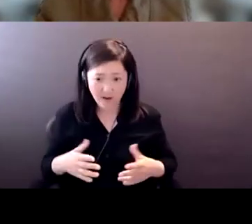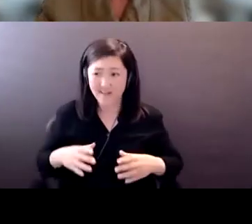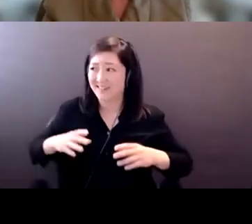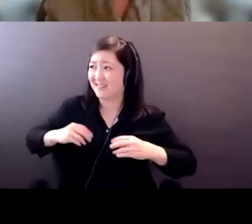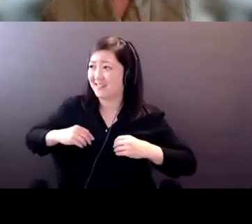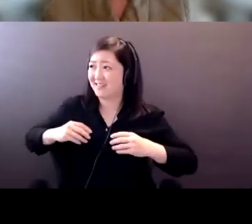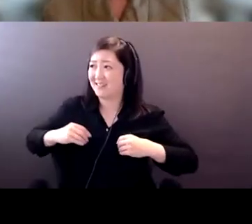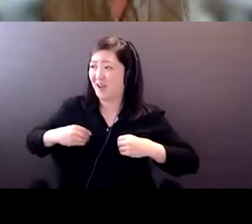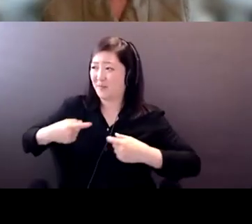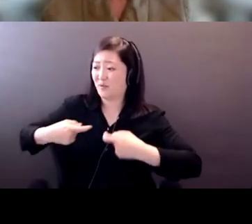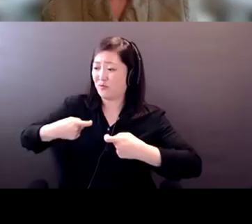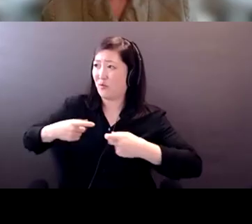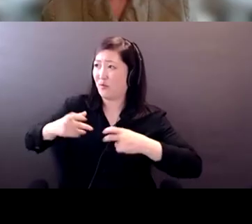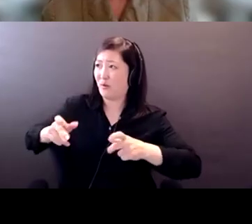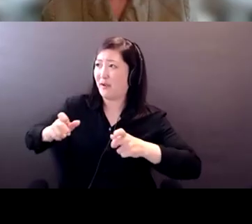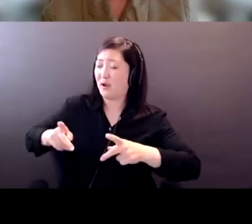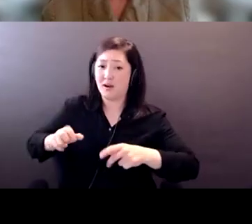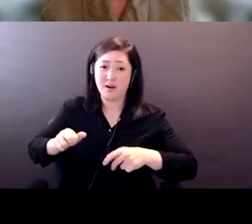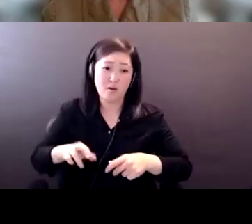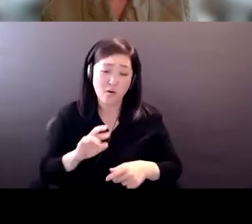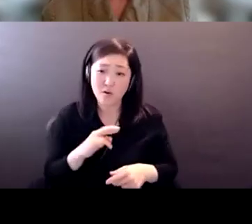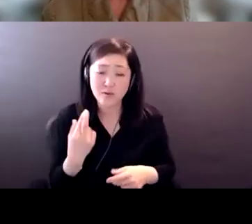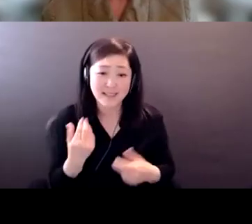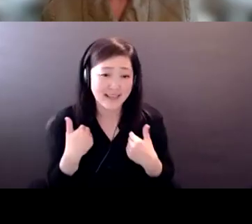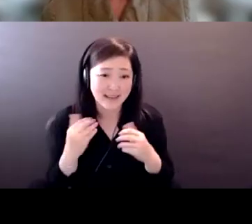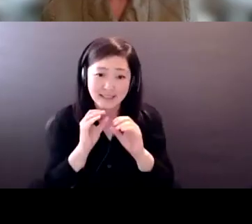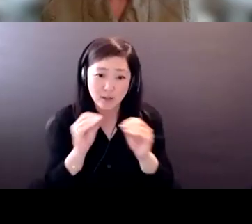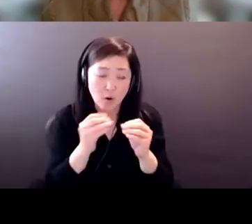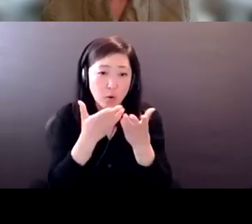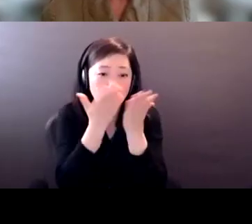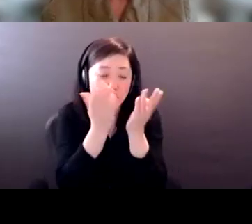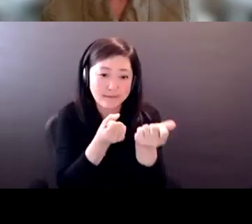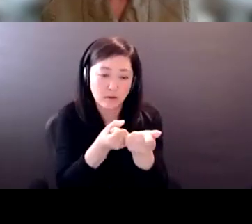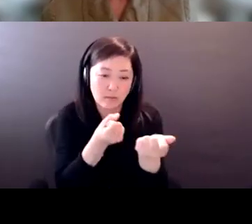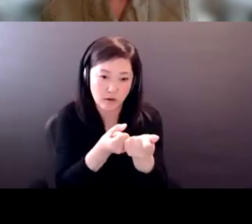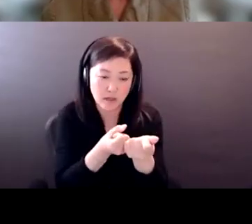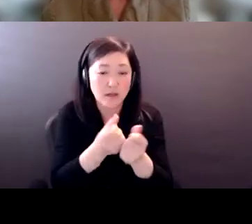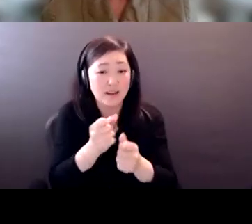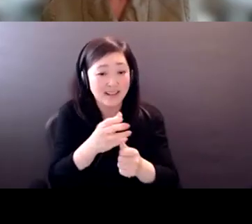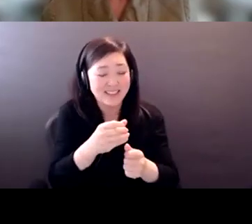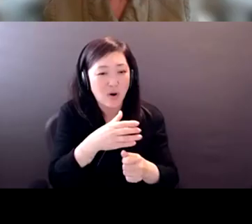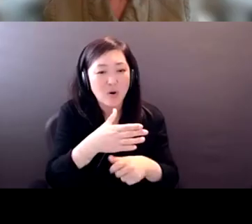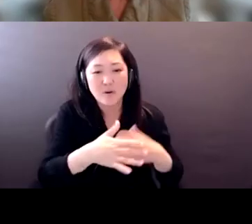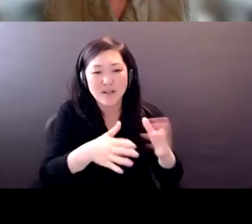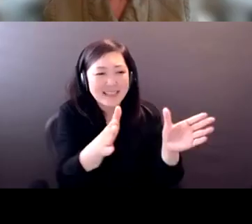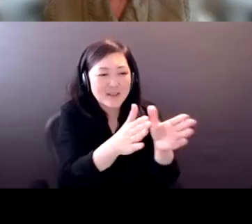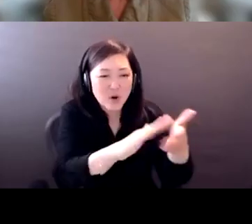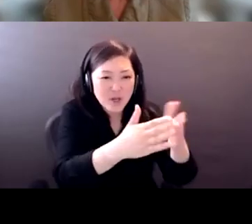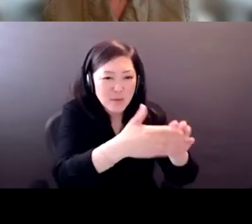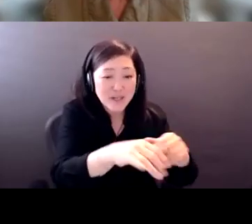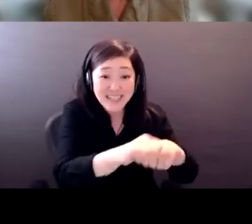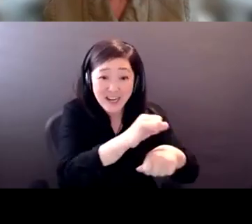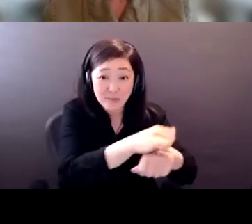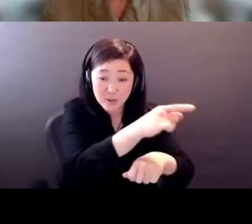that is happening or risk having no support at all. So in those rural Alberta communities, coercive control